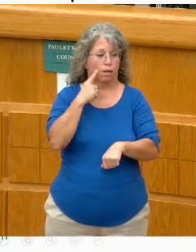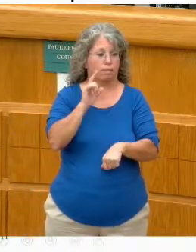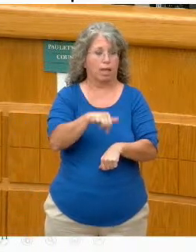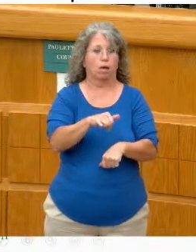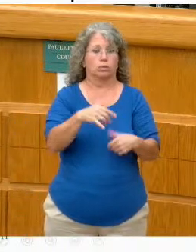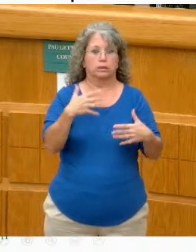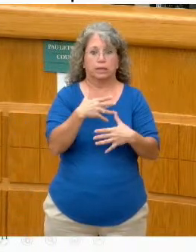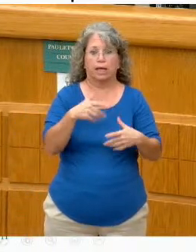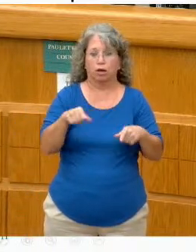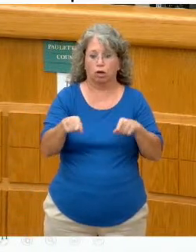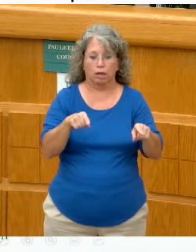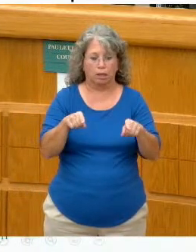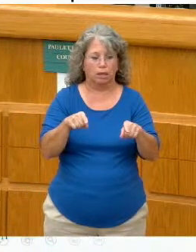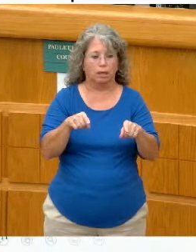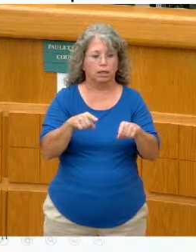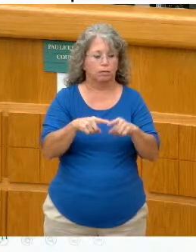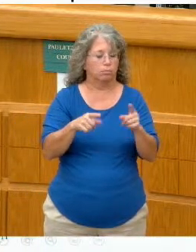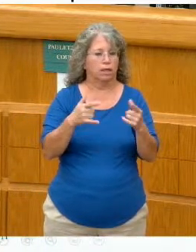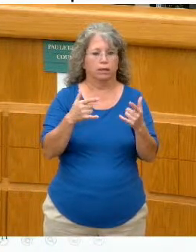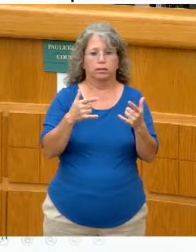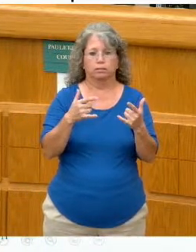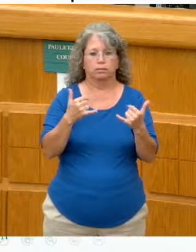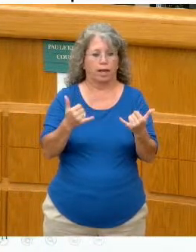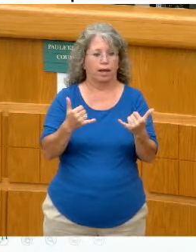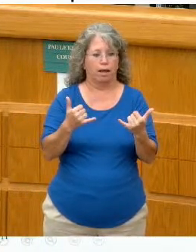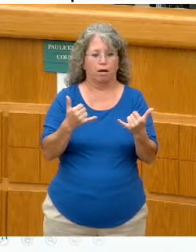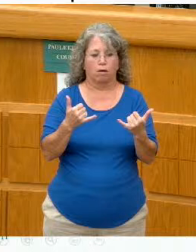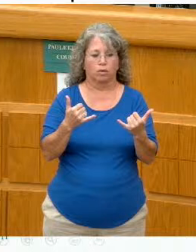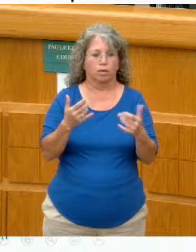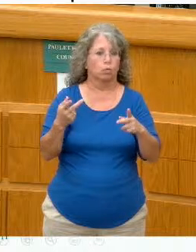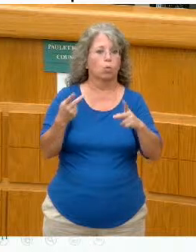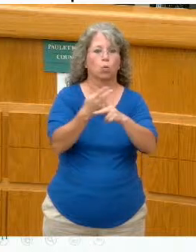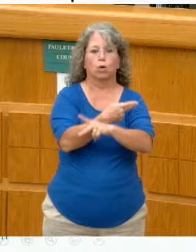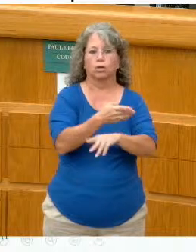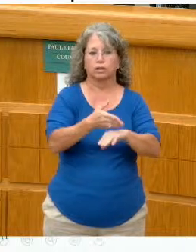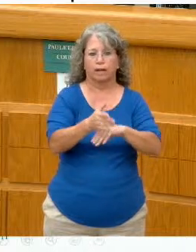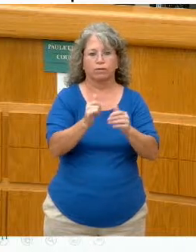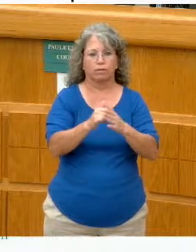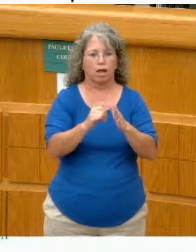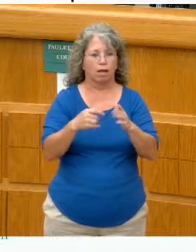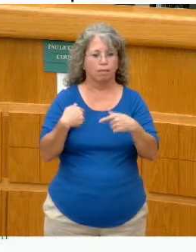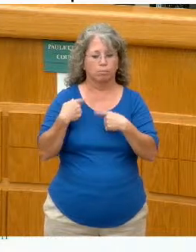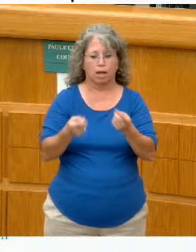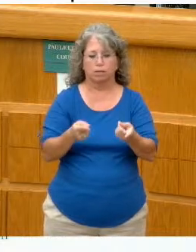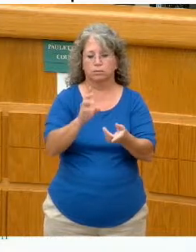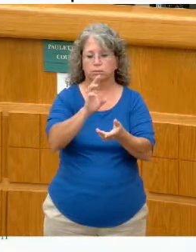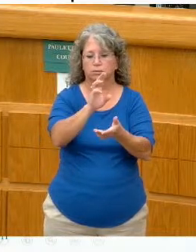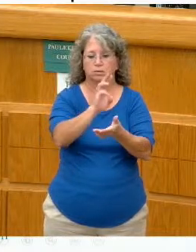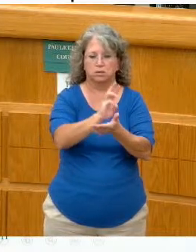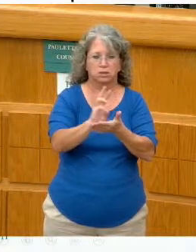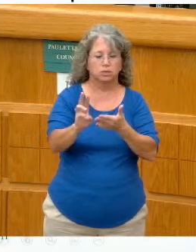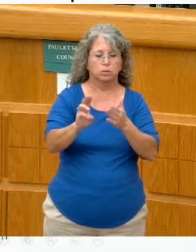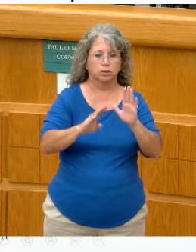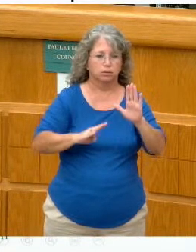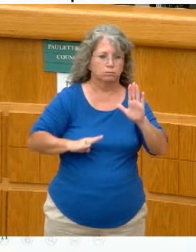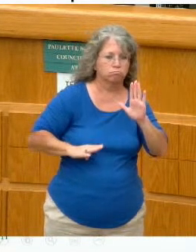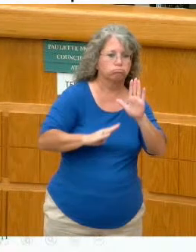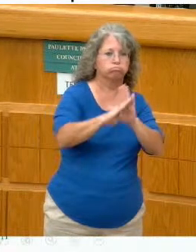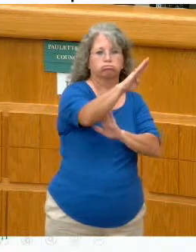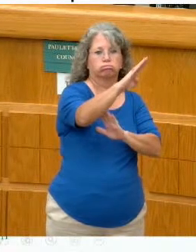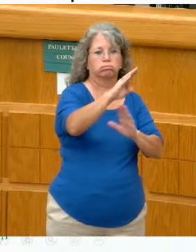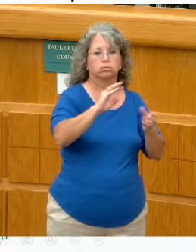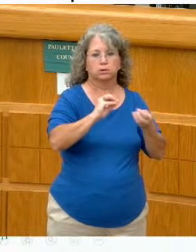hindsight, it was nothing compared to what we've gone through in the past month and a half here in the Coastal Bend area with